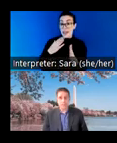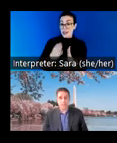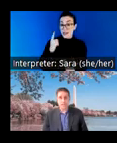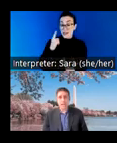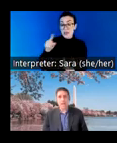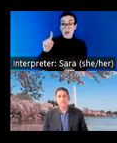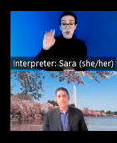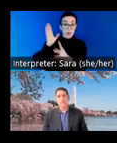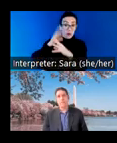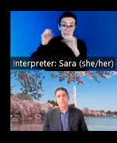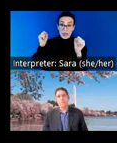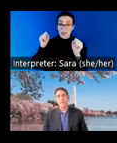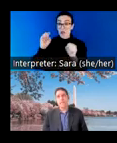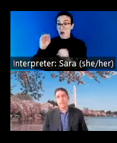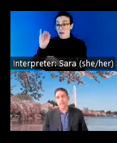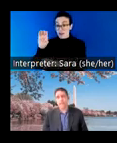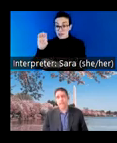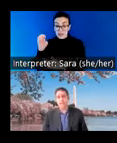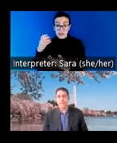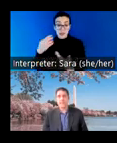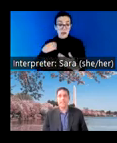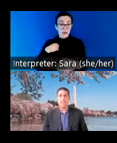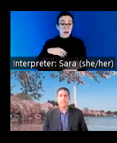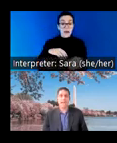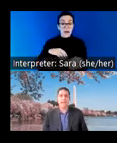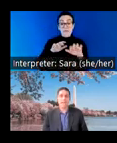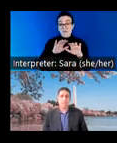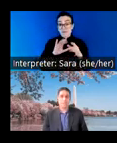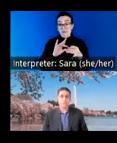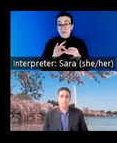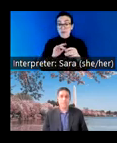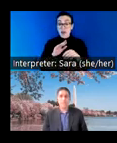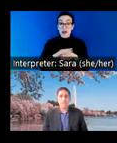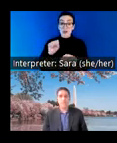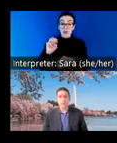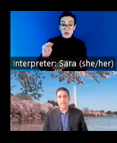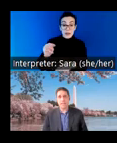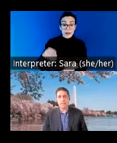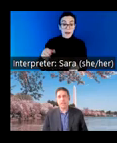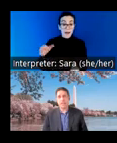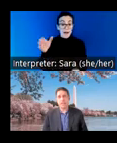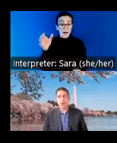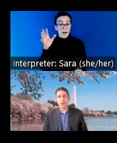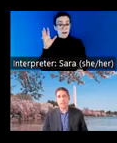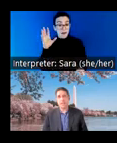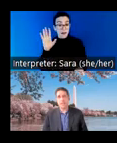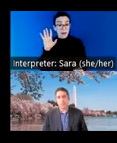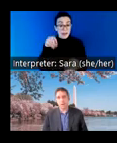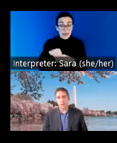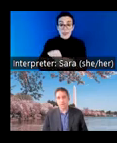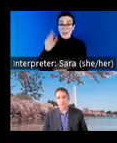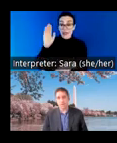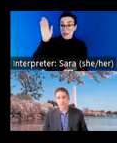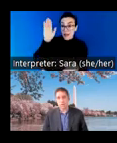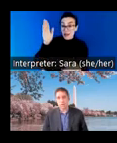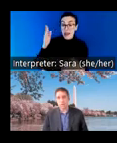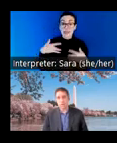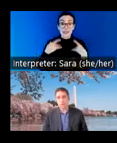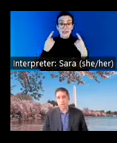on social media, attending events, listening to candidate speeches, giving money, joining a party, and more.